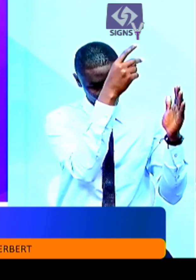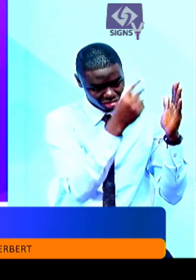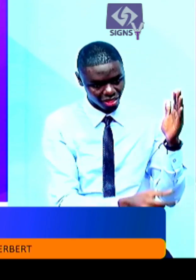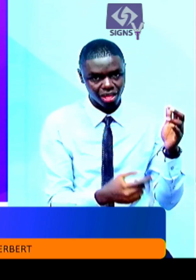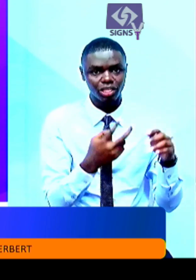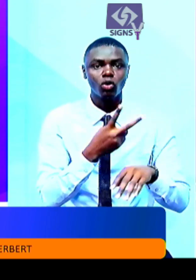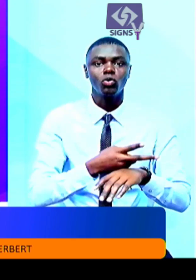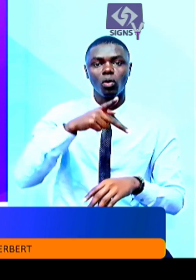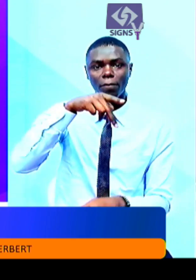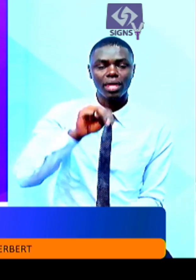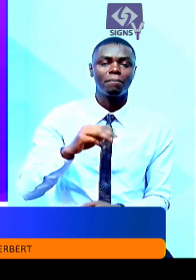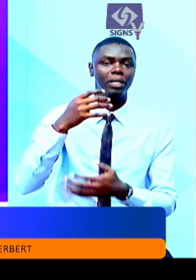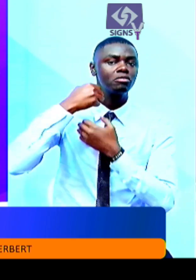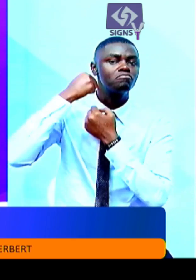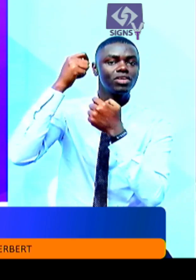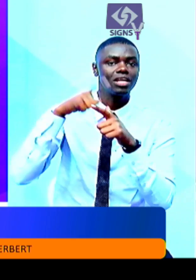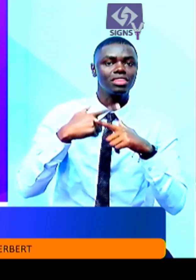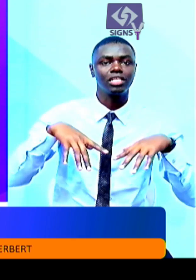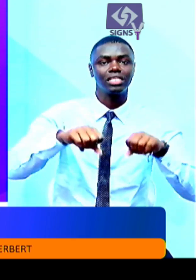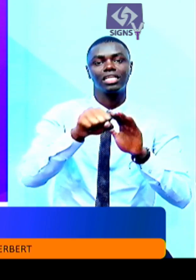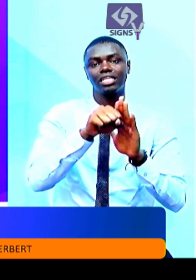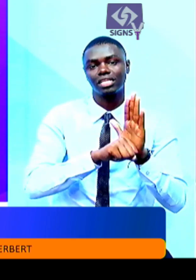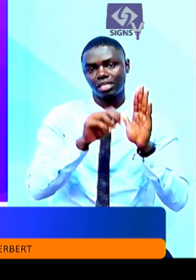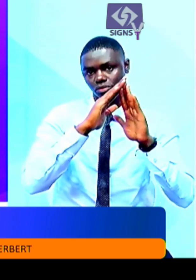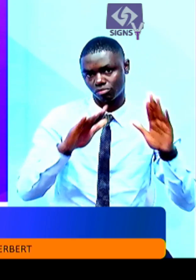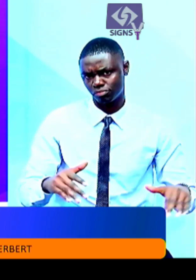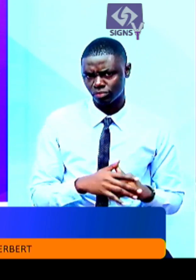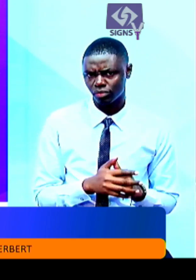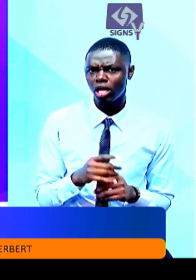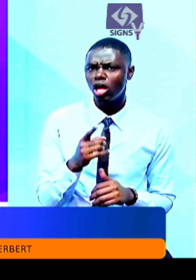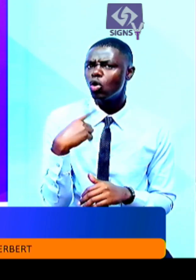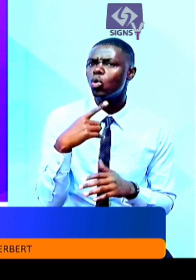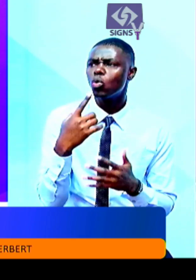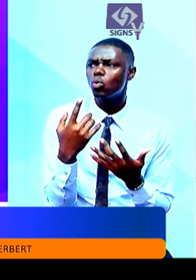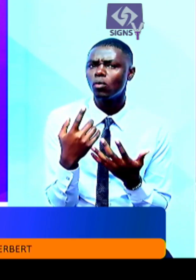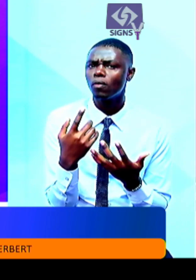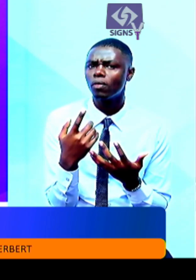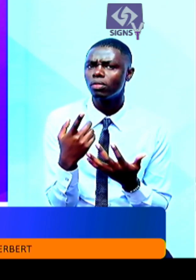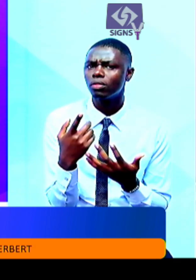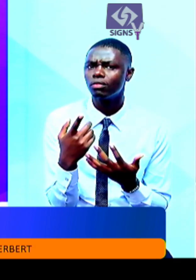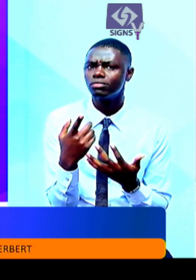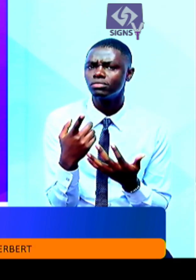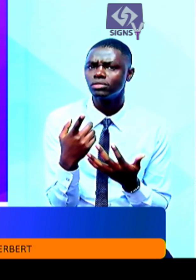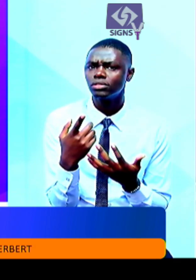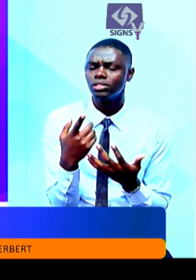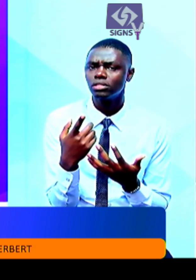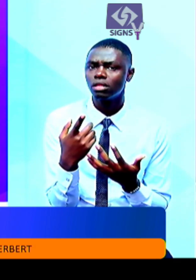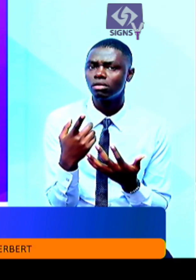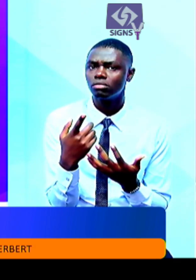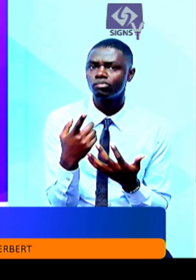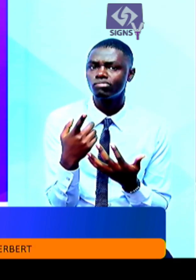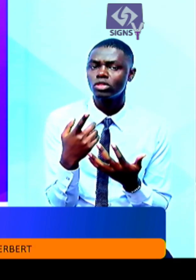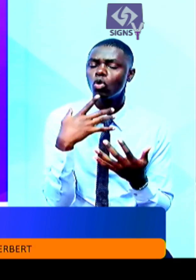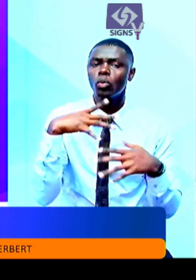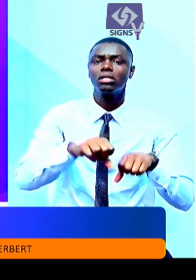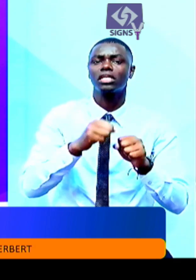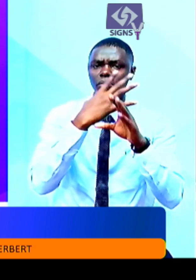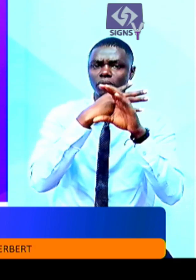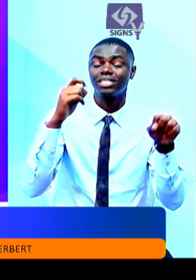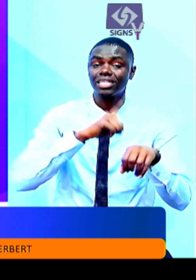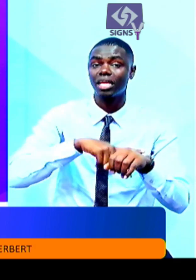hang Ruto and then take over State House, isn't it? Now, who is going to be the president? Because during the Gen Z